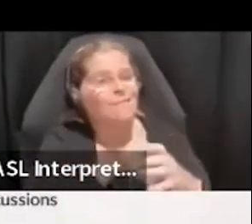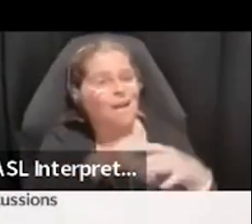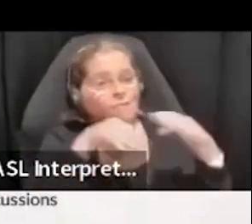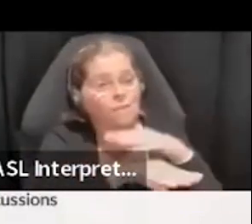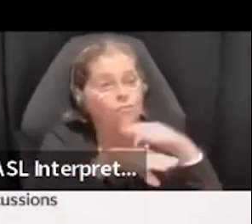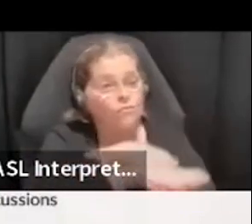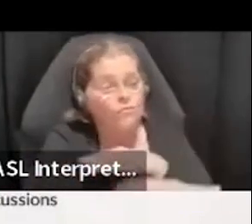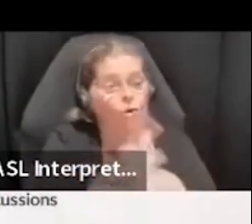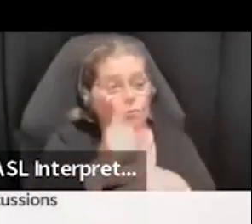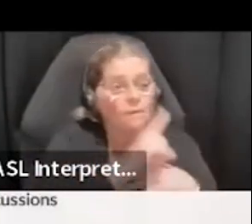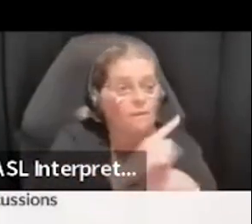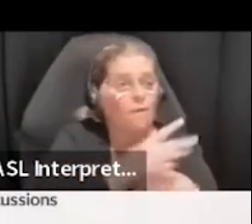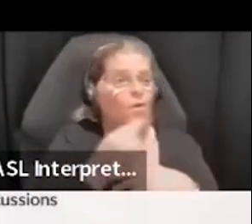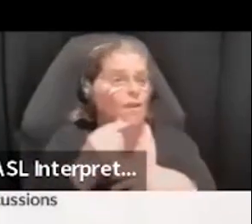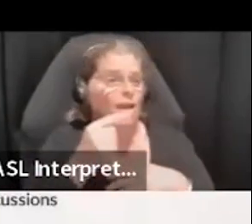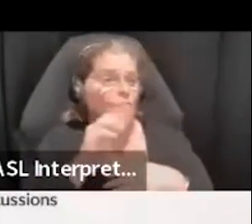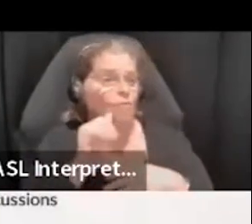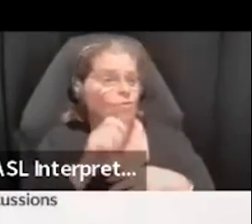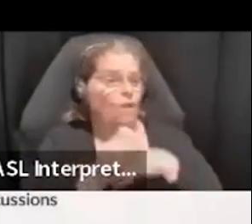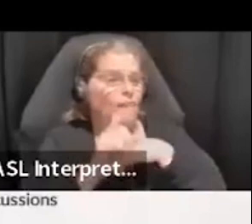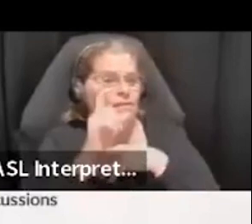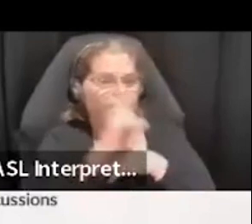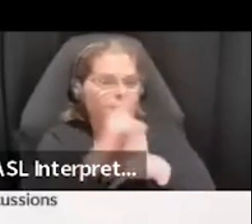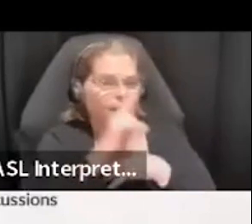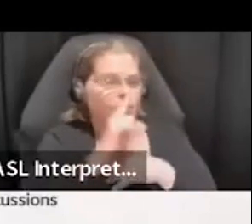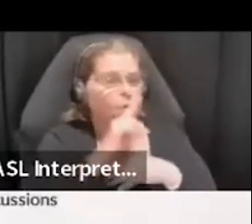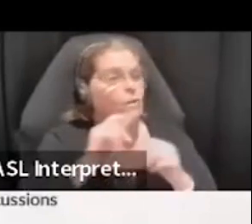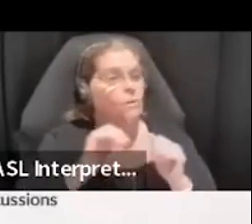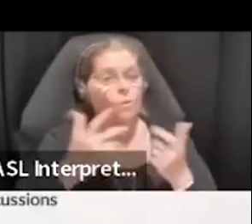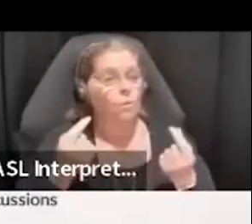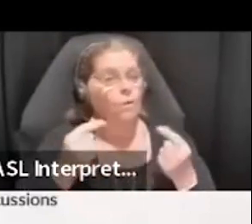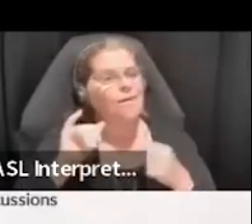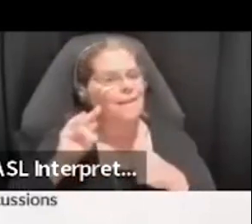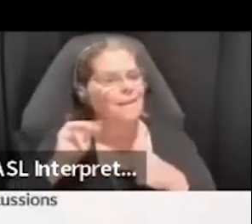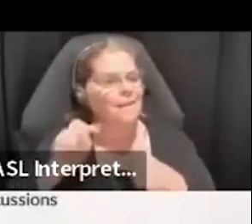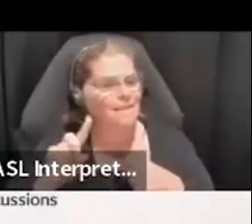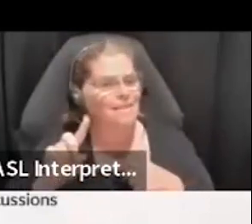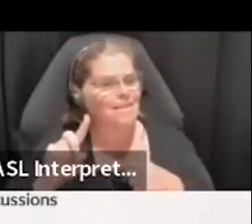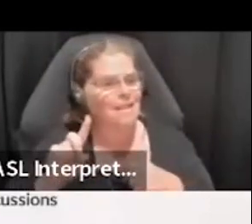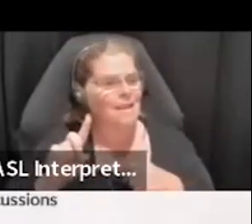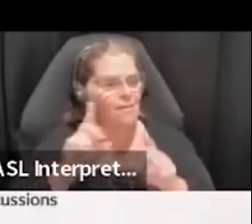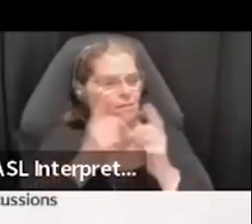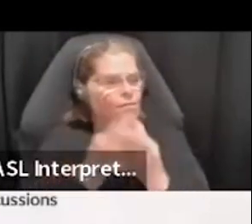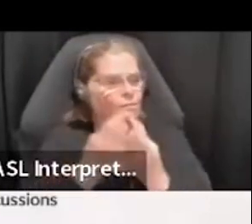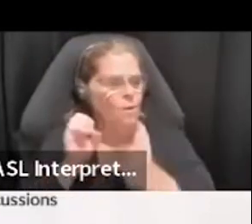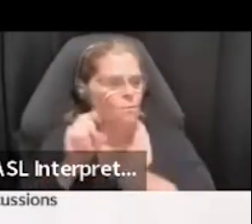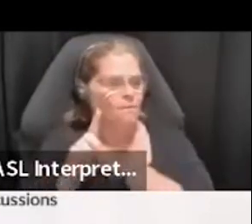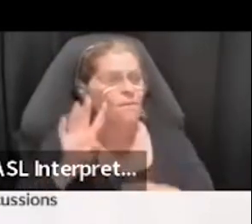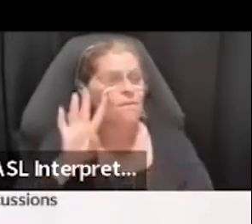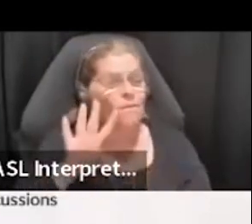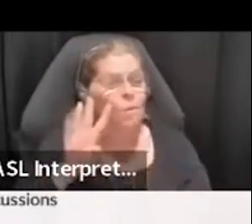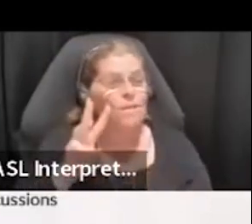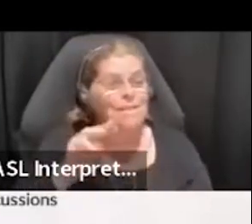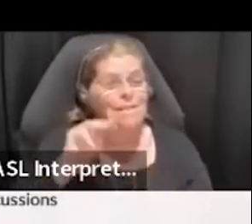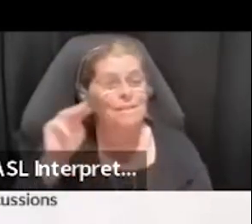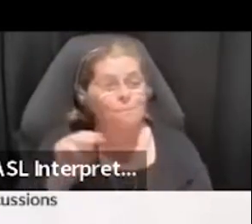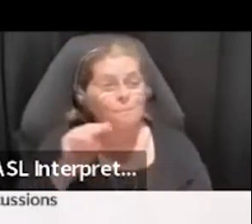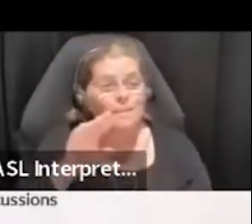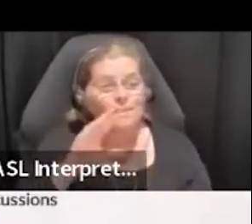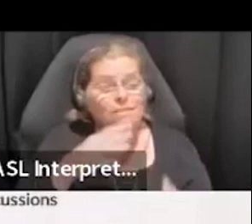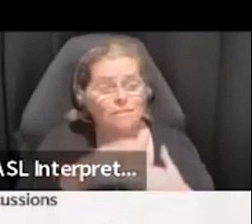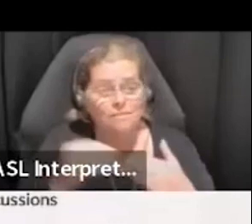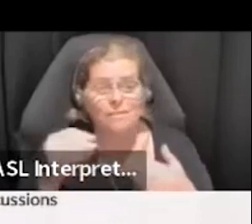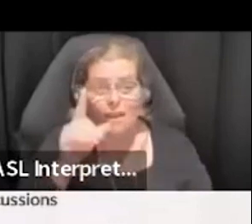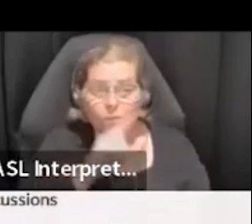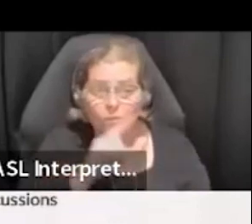and grade fixing in a scheme to defraud the Indiana Department of Education of $44.6 million. Thank you for